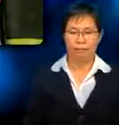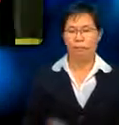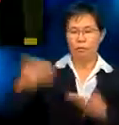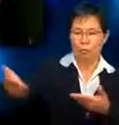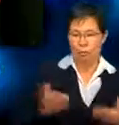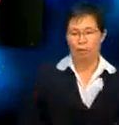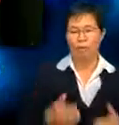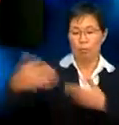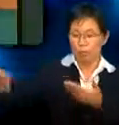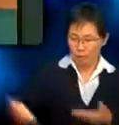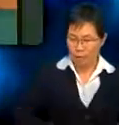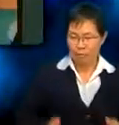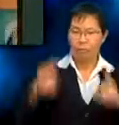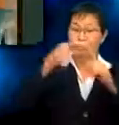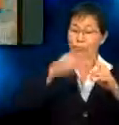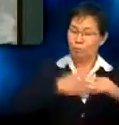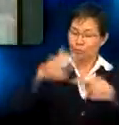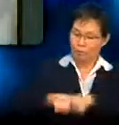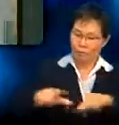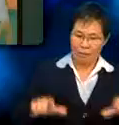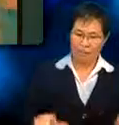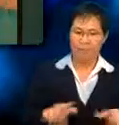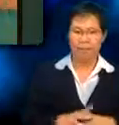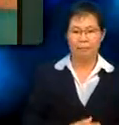Welcome to my lab.